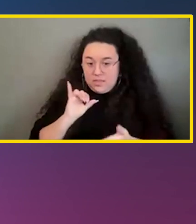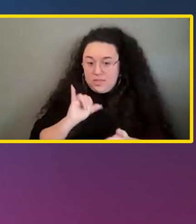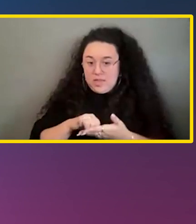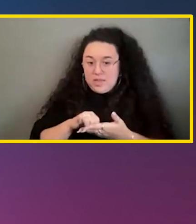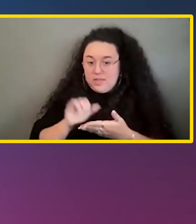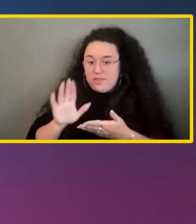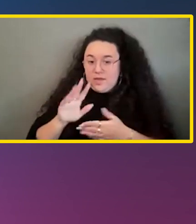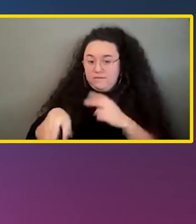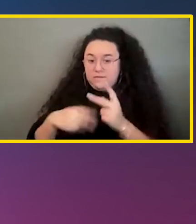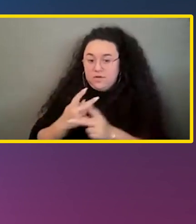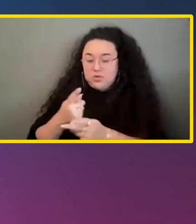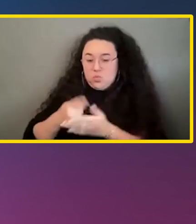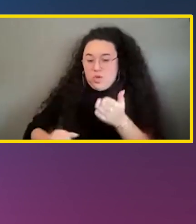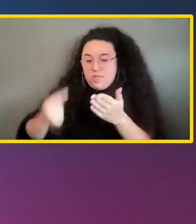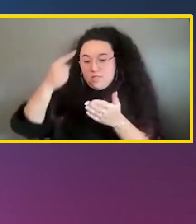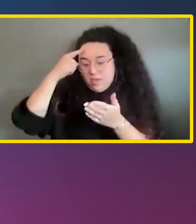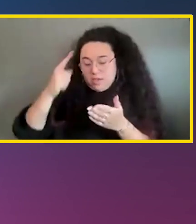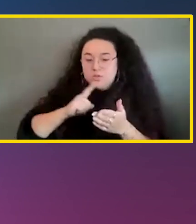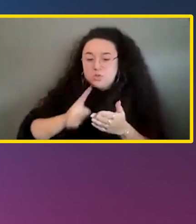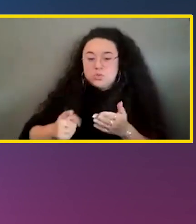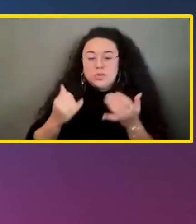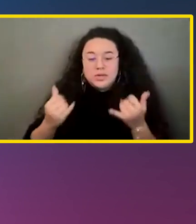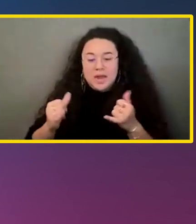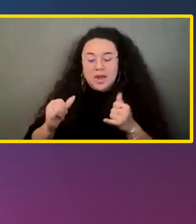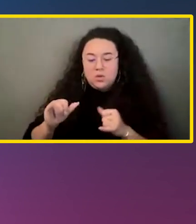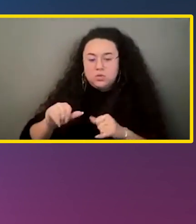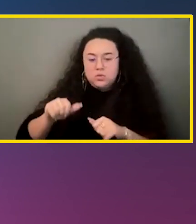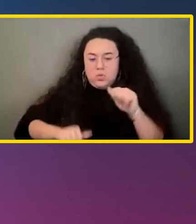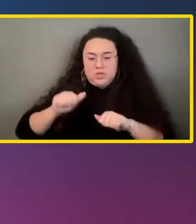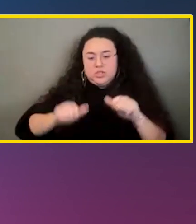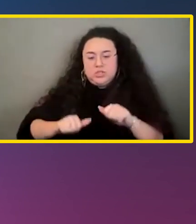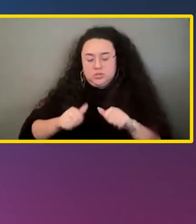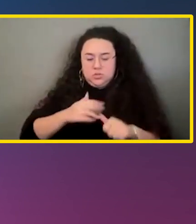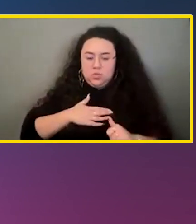their version of what they thought was true is now in question, they're willing to